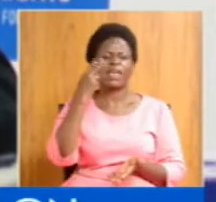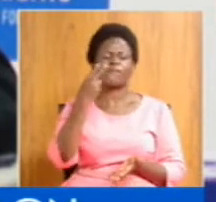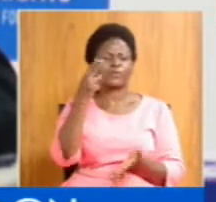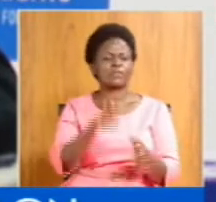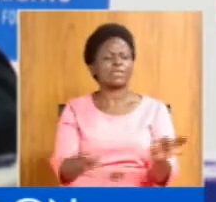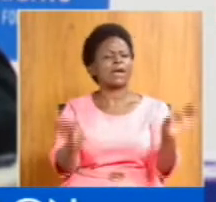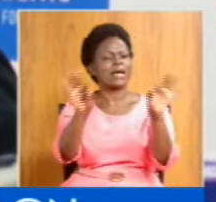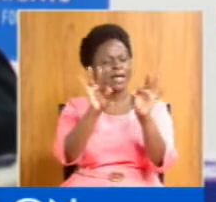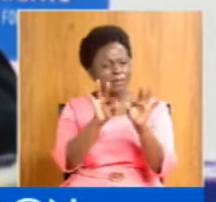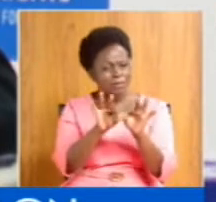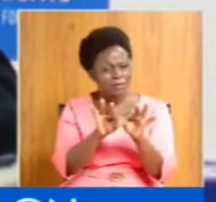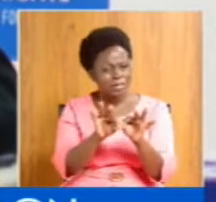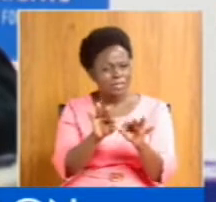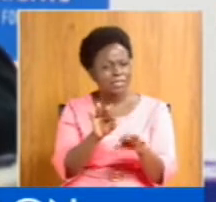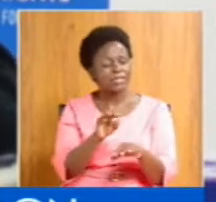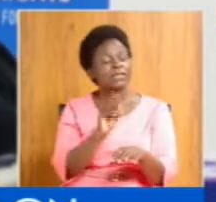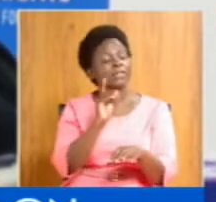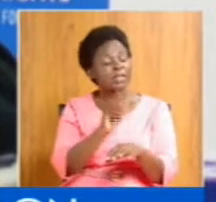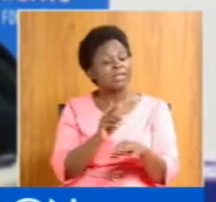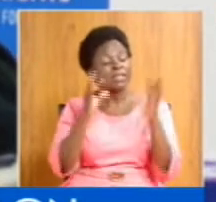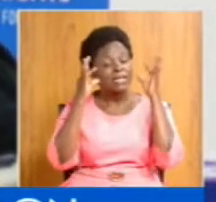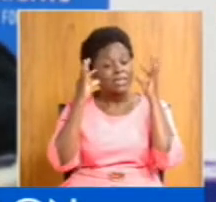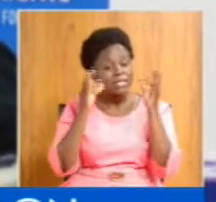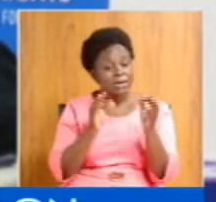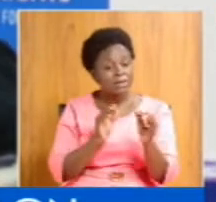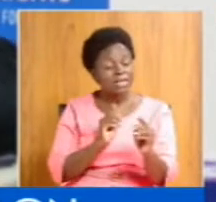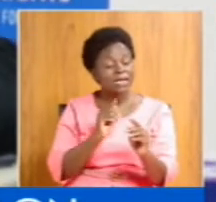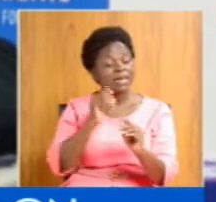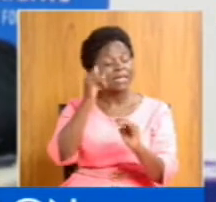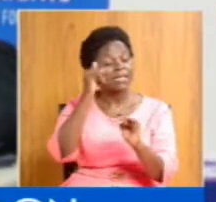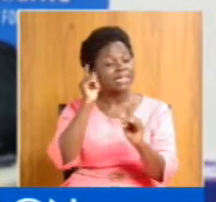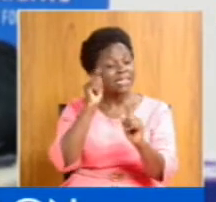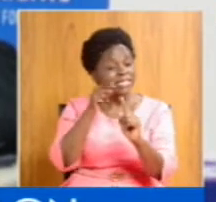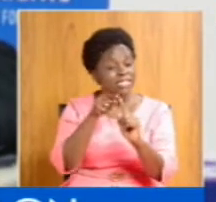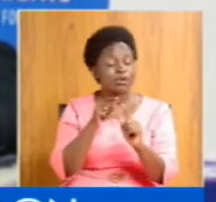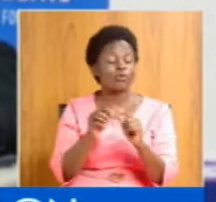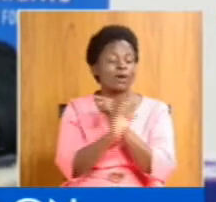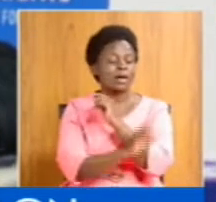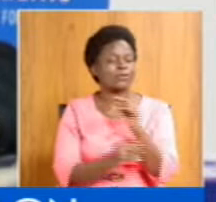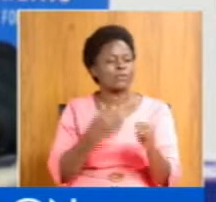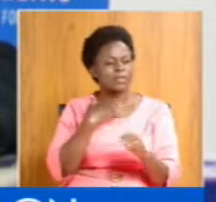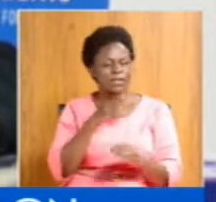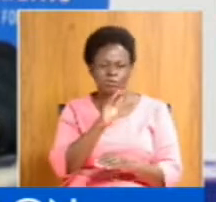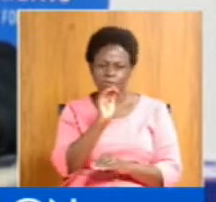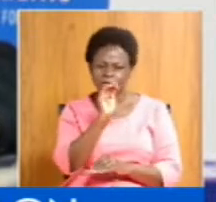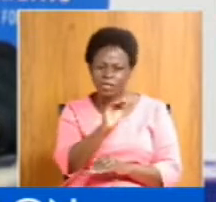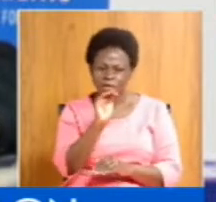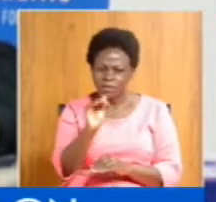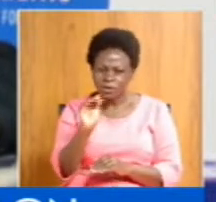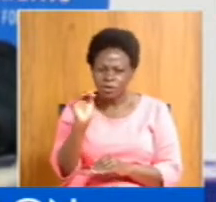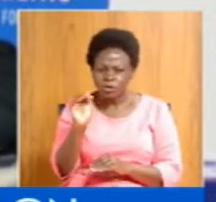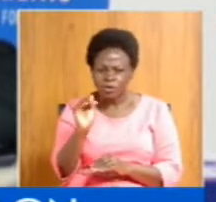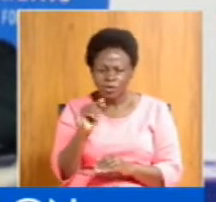critical in determining the destiny of our country. So they need to be consulted. In